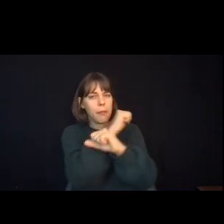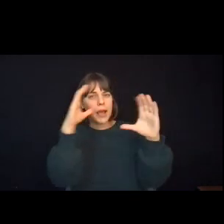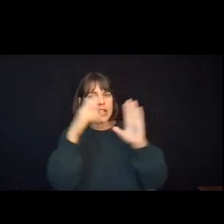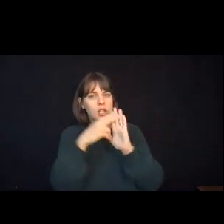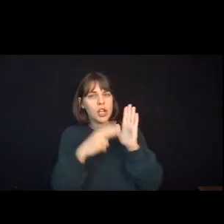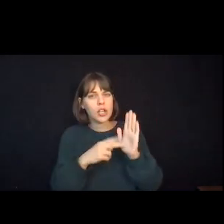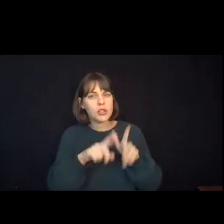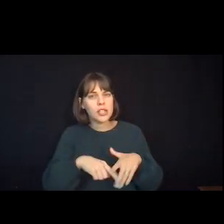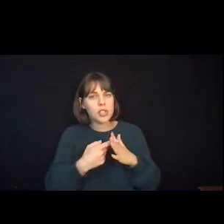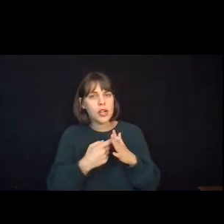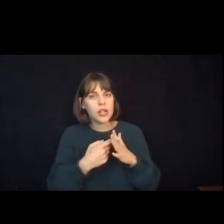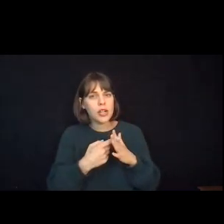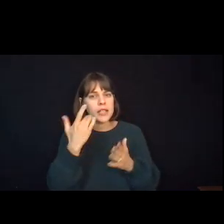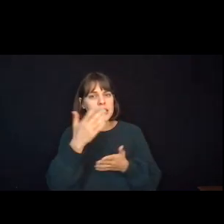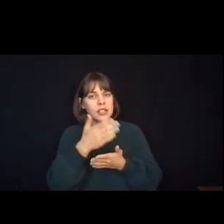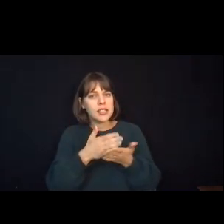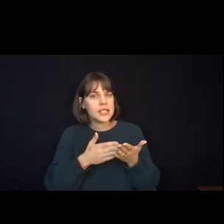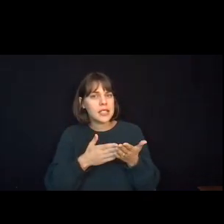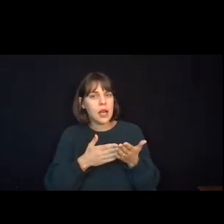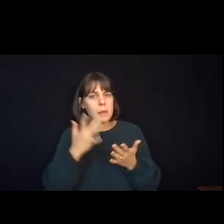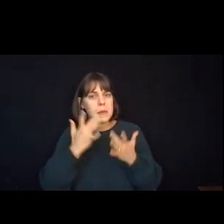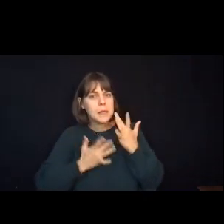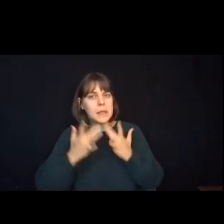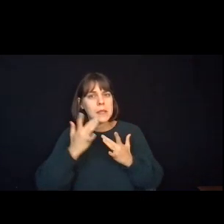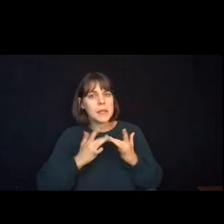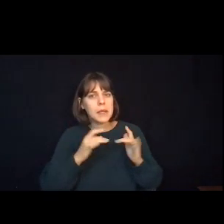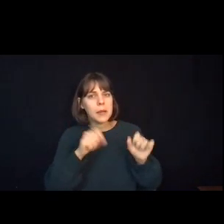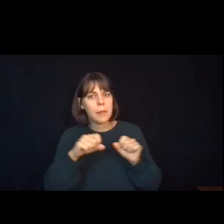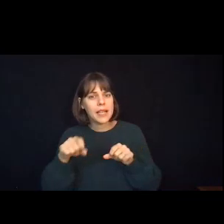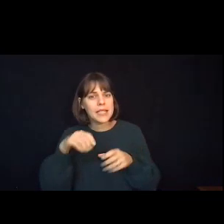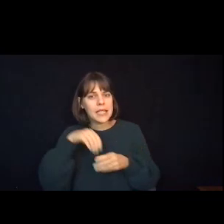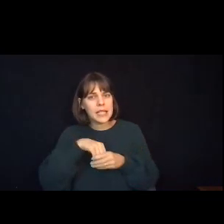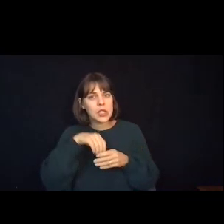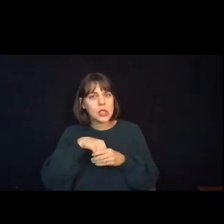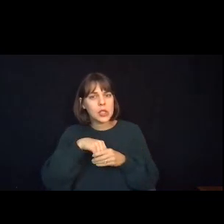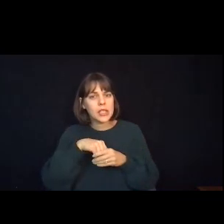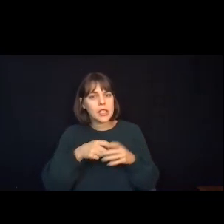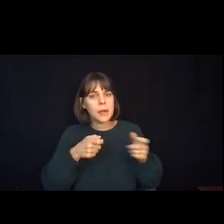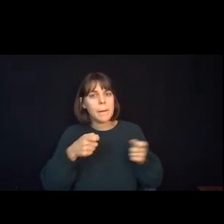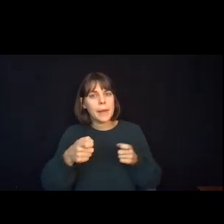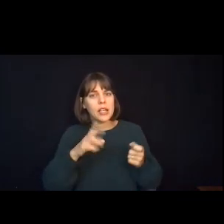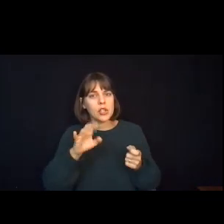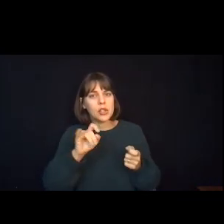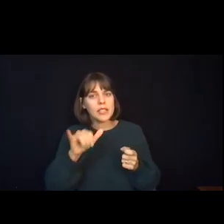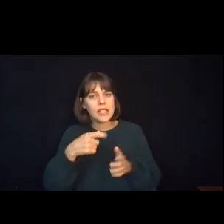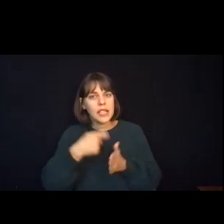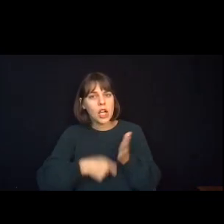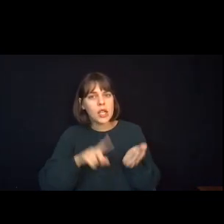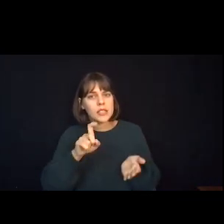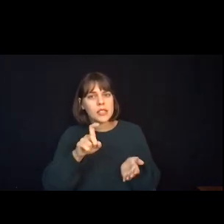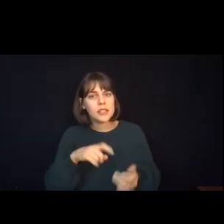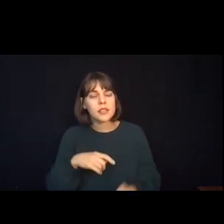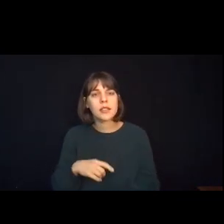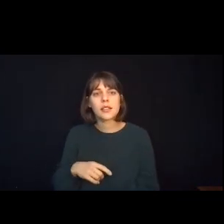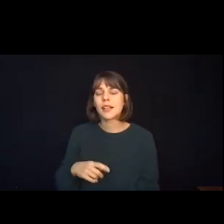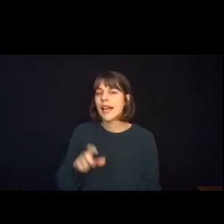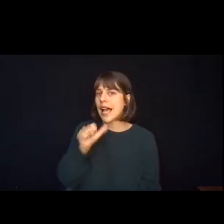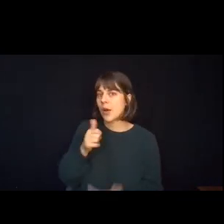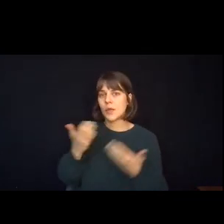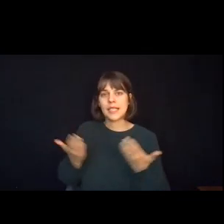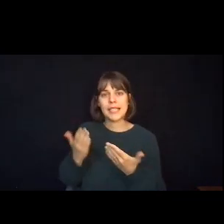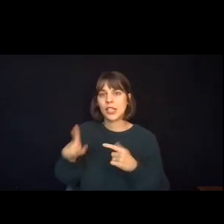started because there was some lack of capacity internally to manage these utility costs. I was